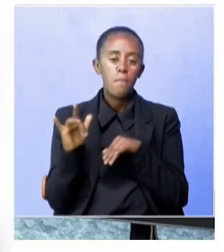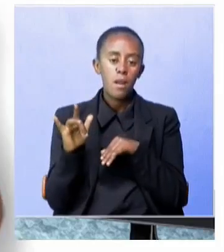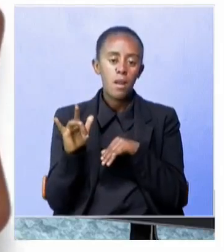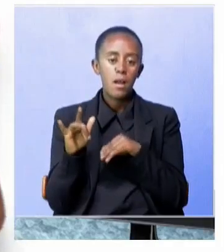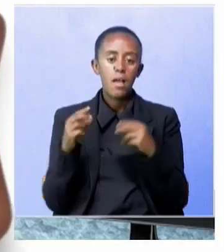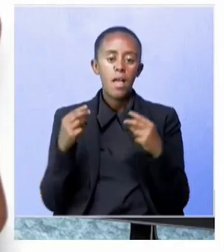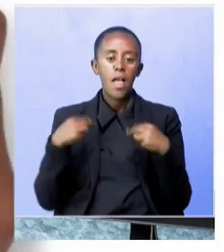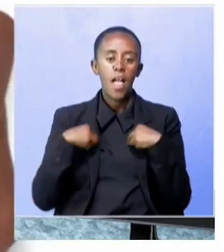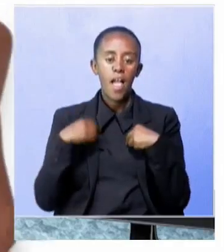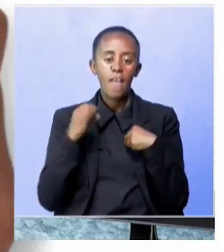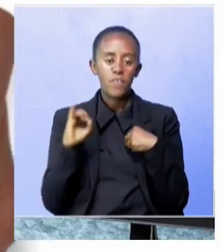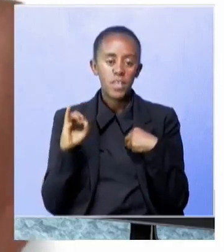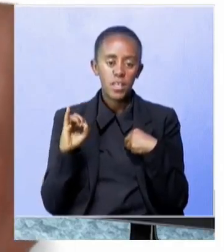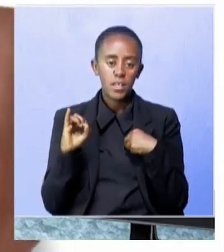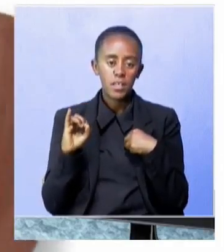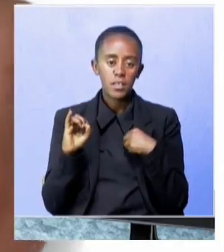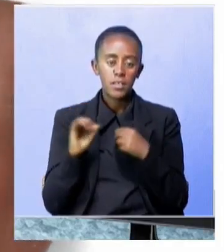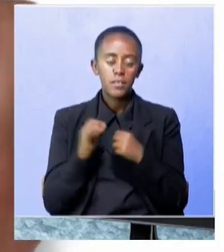having